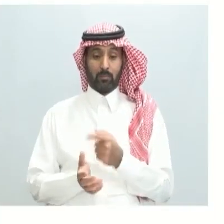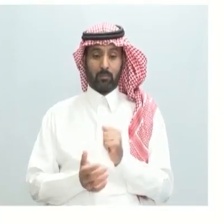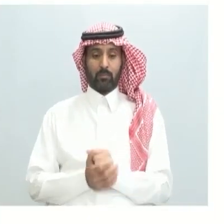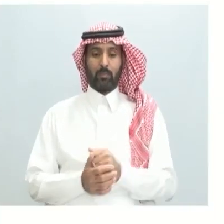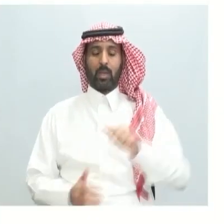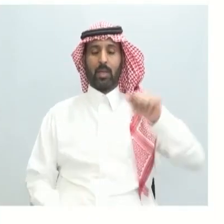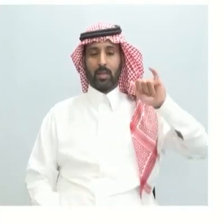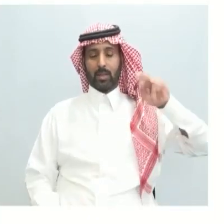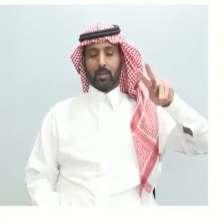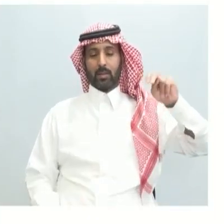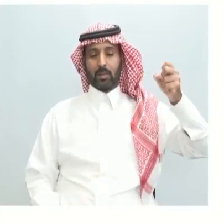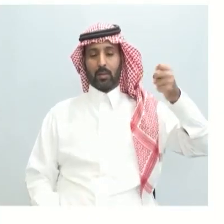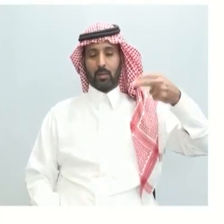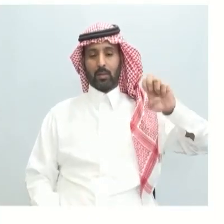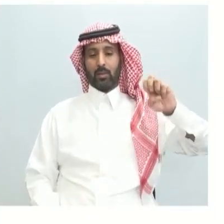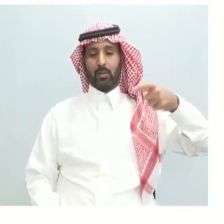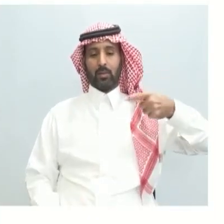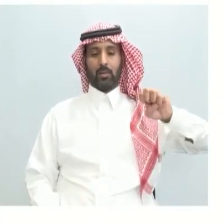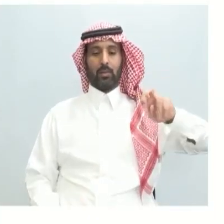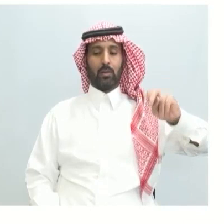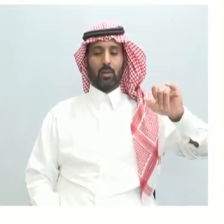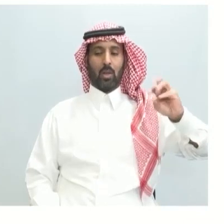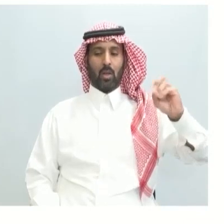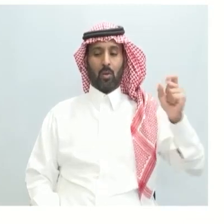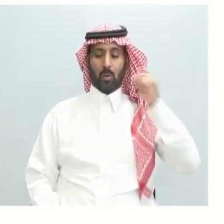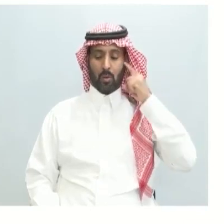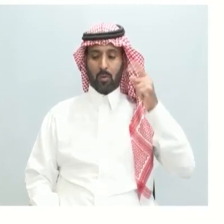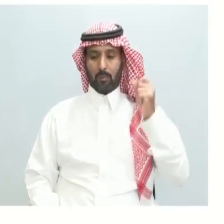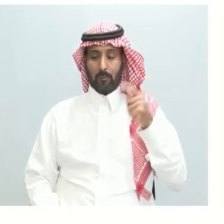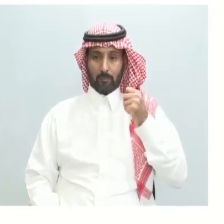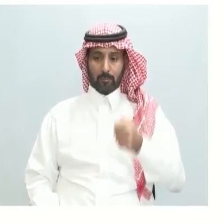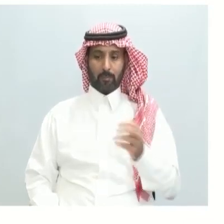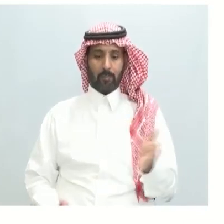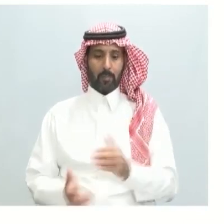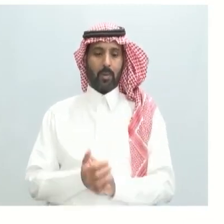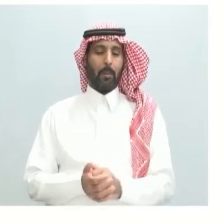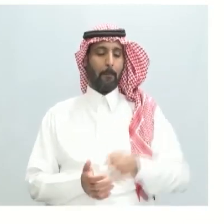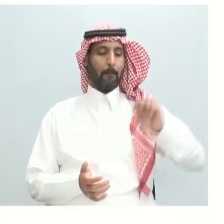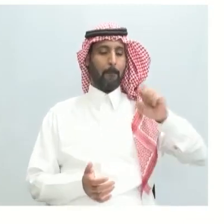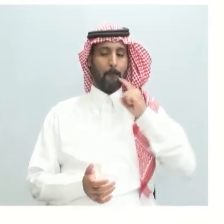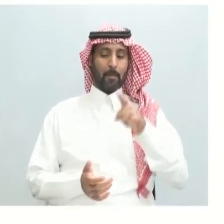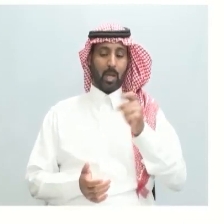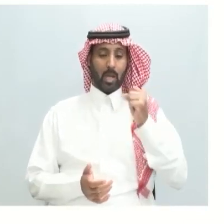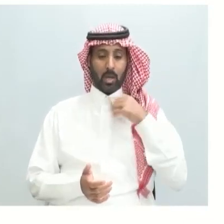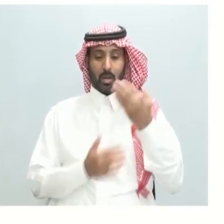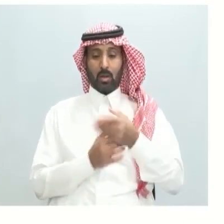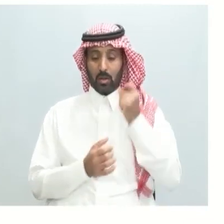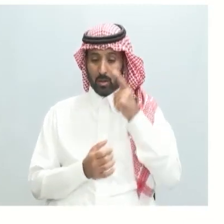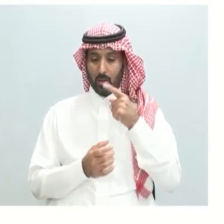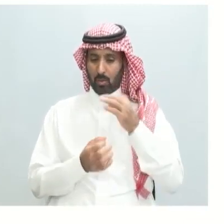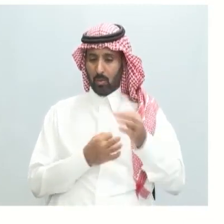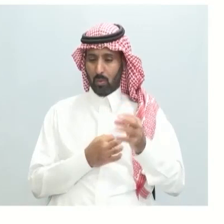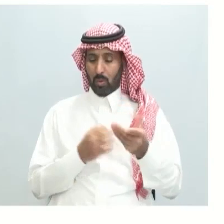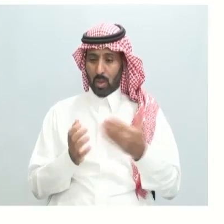word ingenious. Ingenious means clever and original. E, become or make something narrower